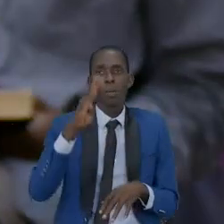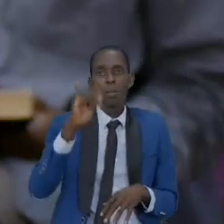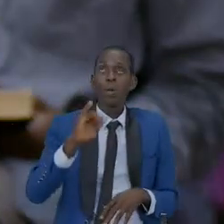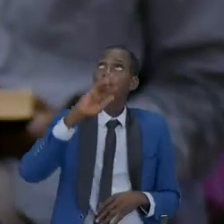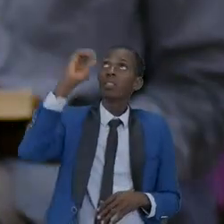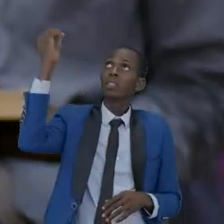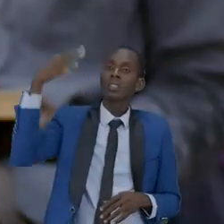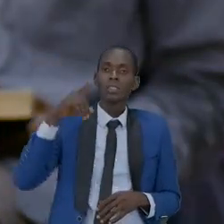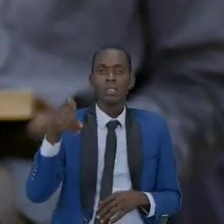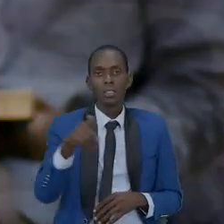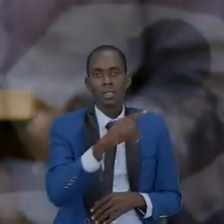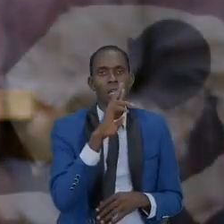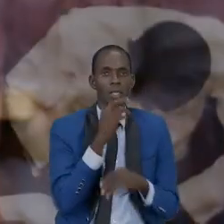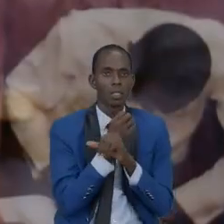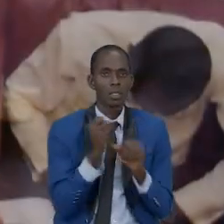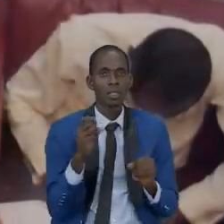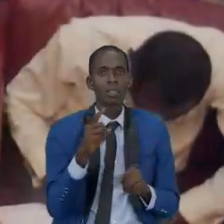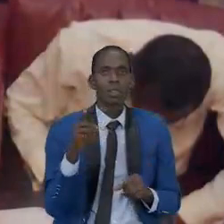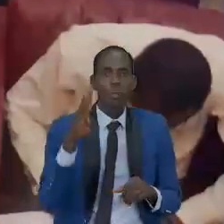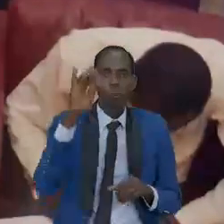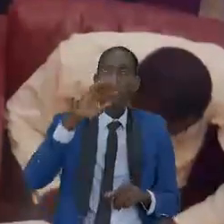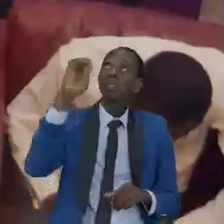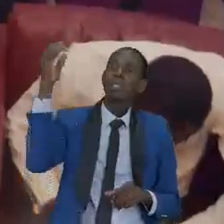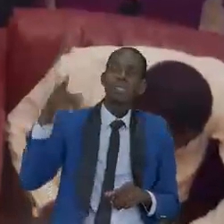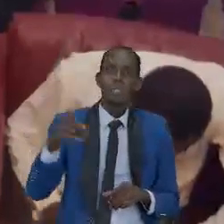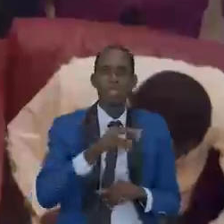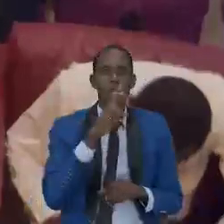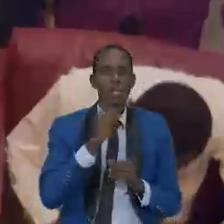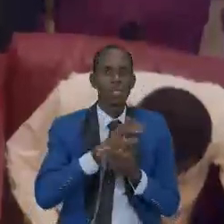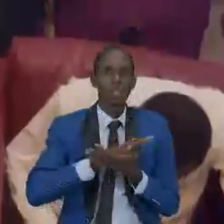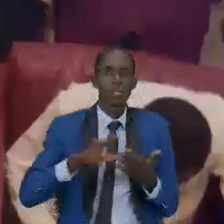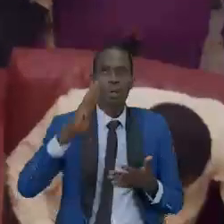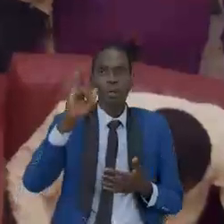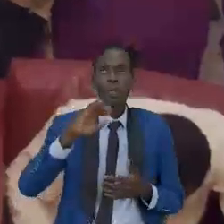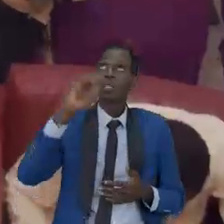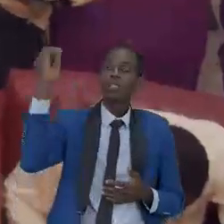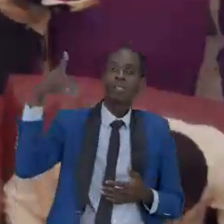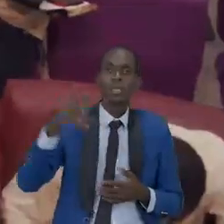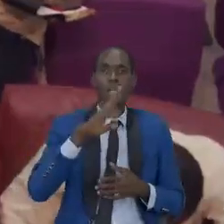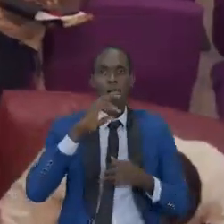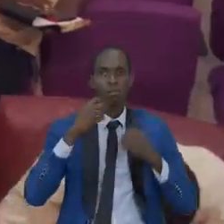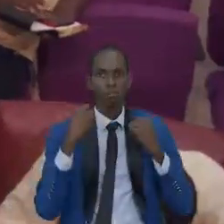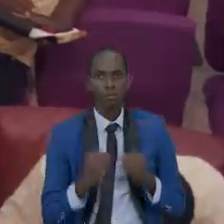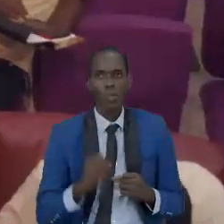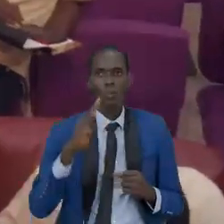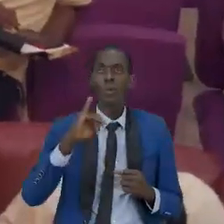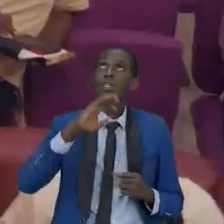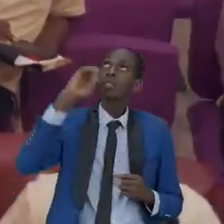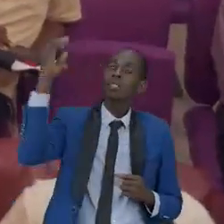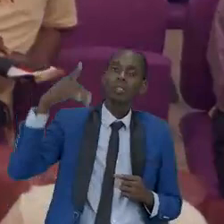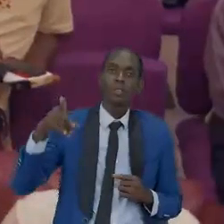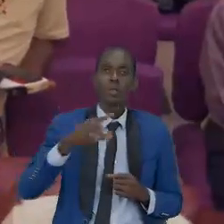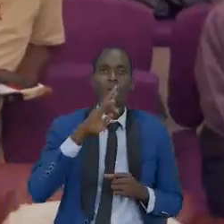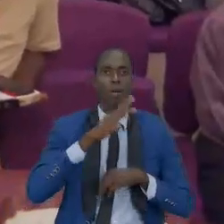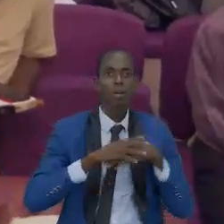saved. By grace, you are sanctified. By grace, you are strengthened. By grace, you are succored. The